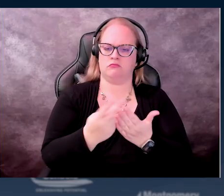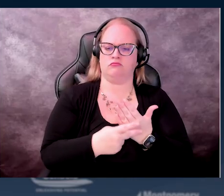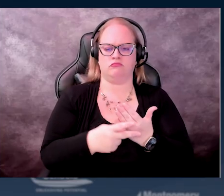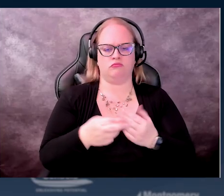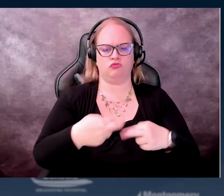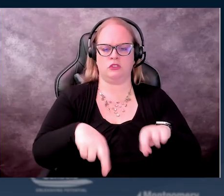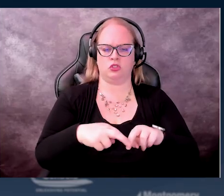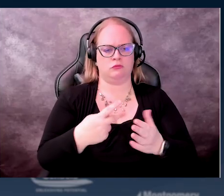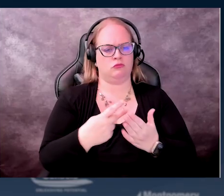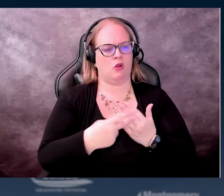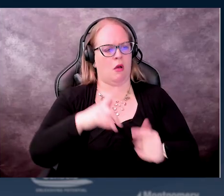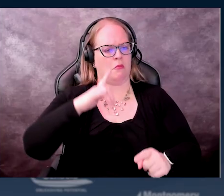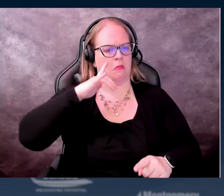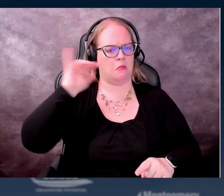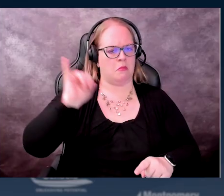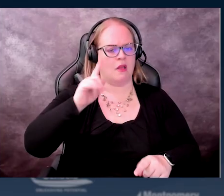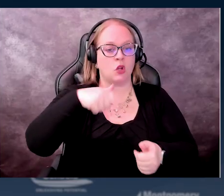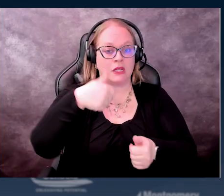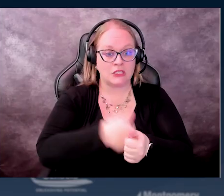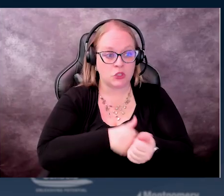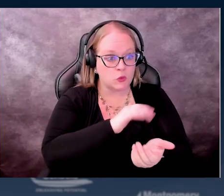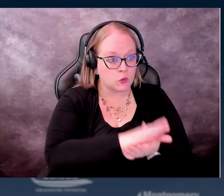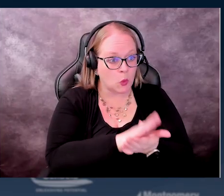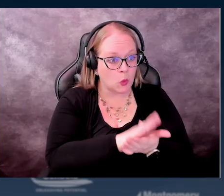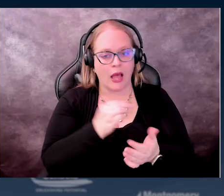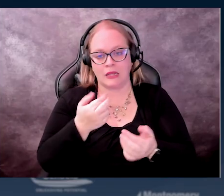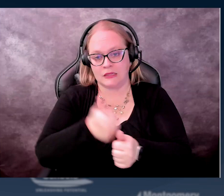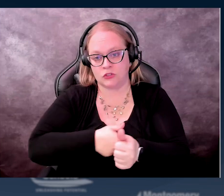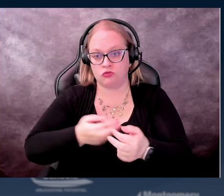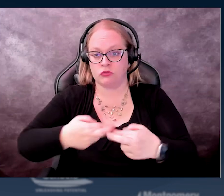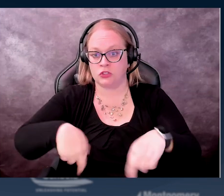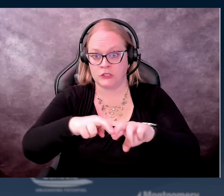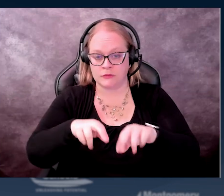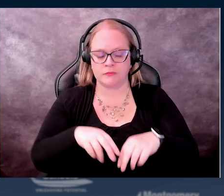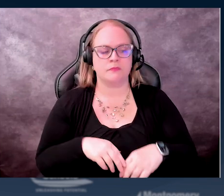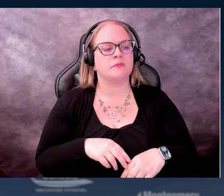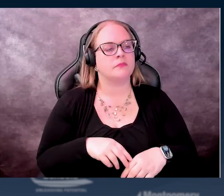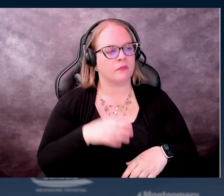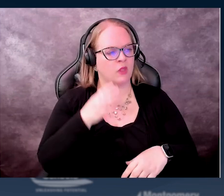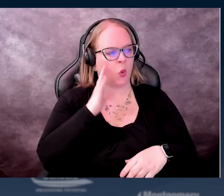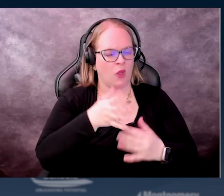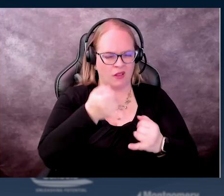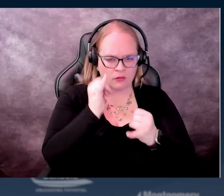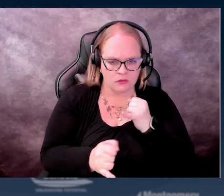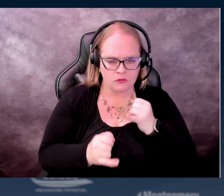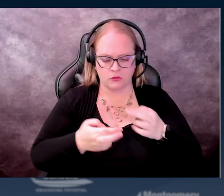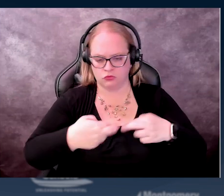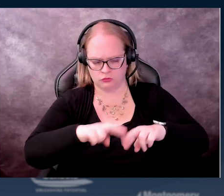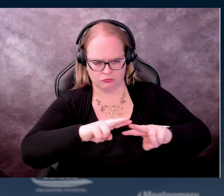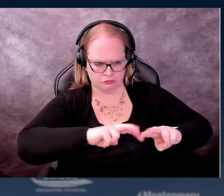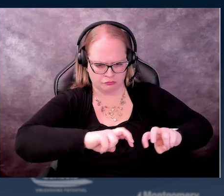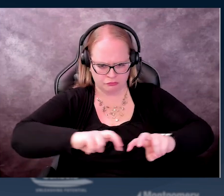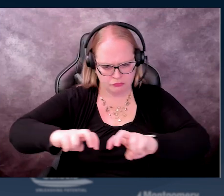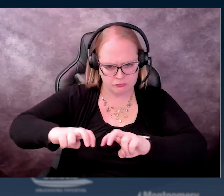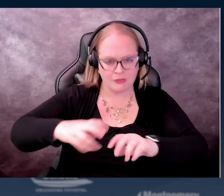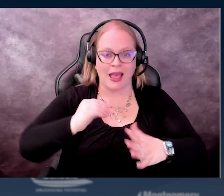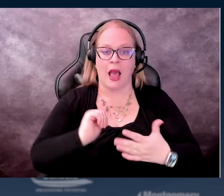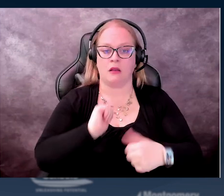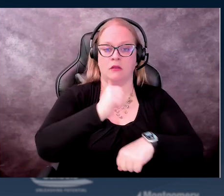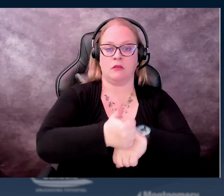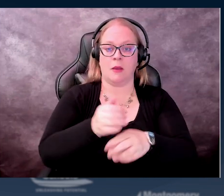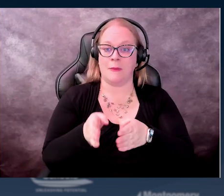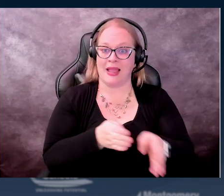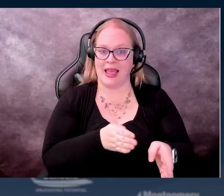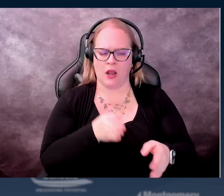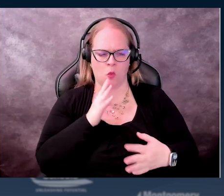program analysis, implementation plan, including all needed resources, professional development